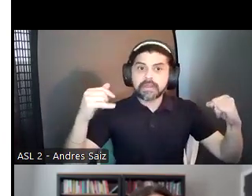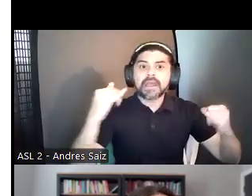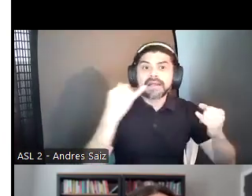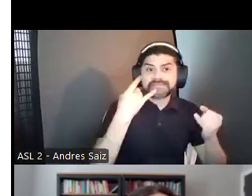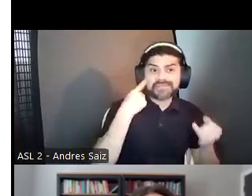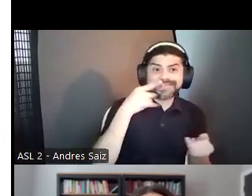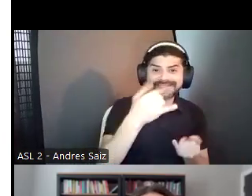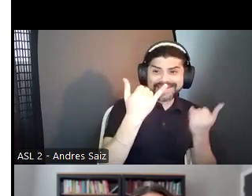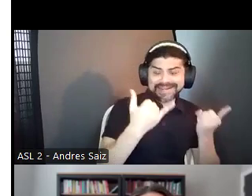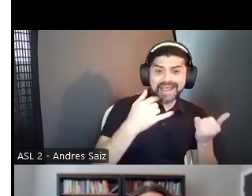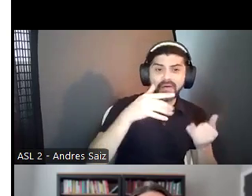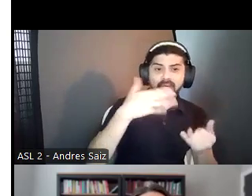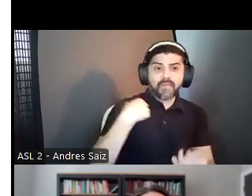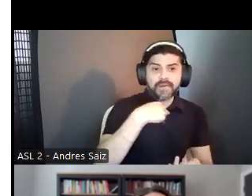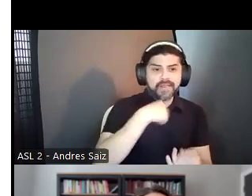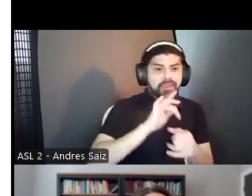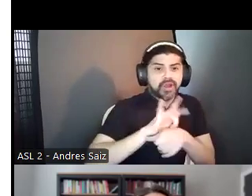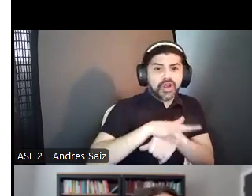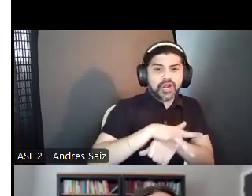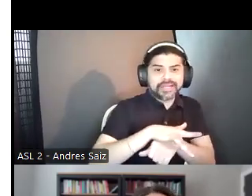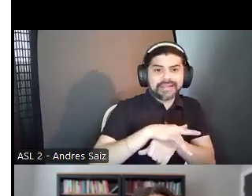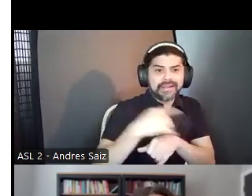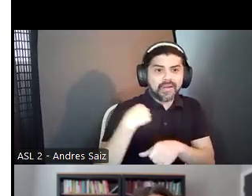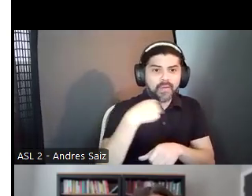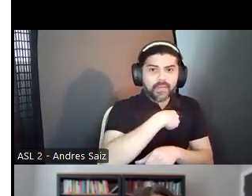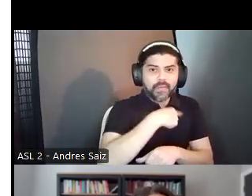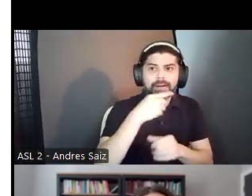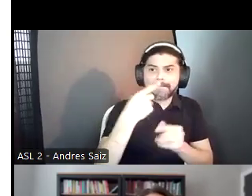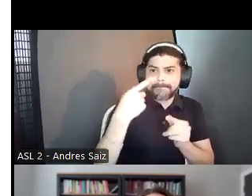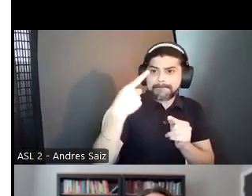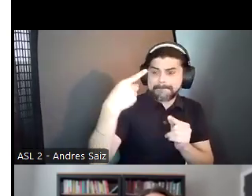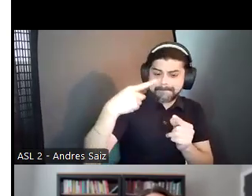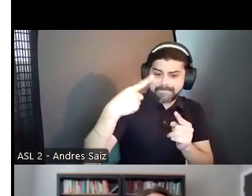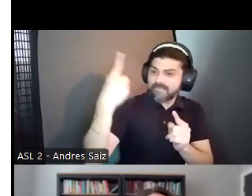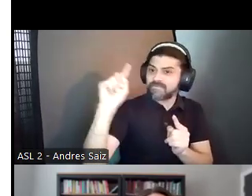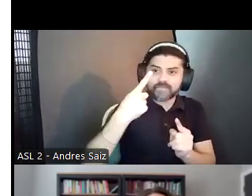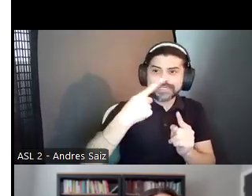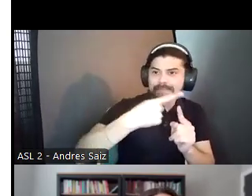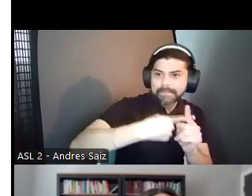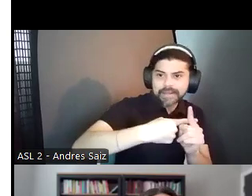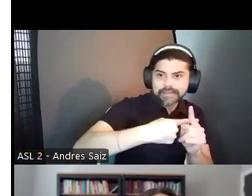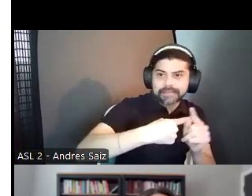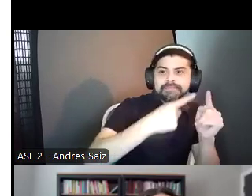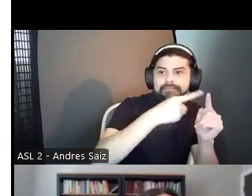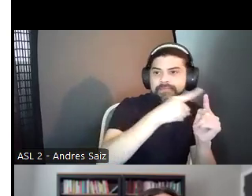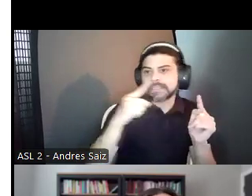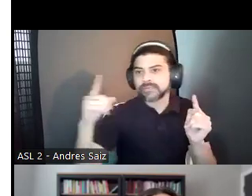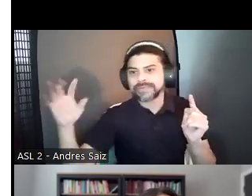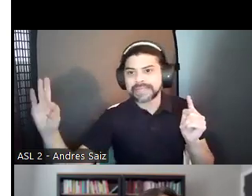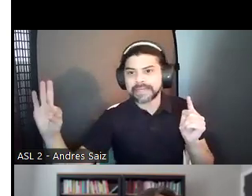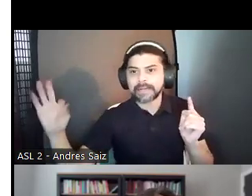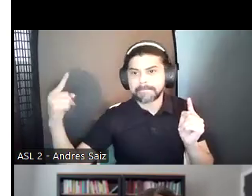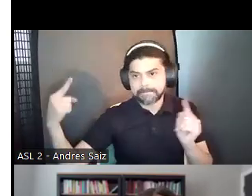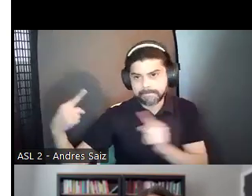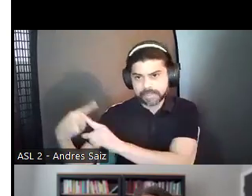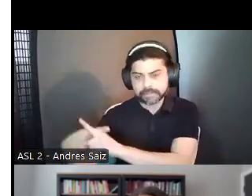in the very early stages. We are in month 1 of a 9-month project. So we're currently in sort of establishing the